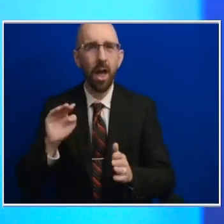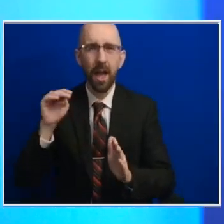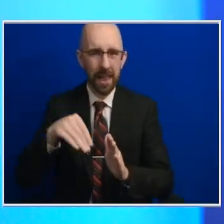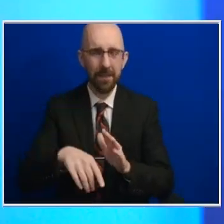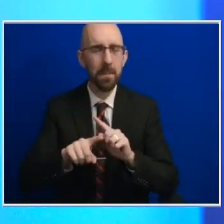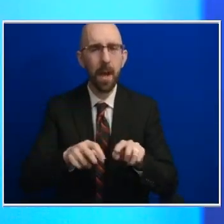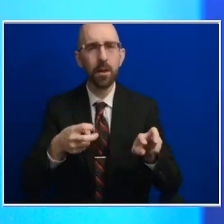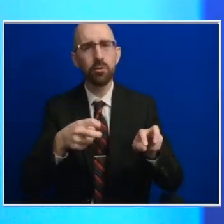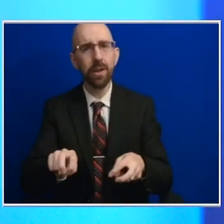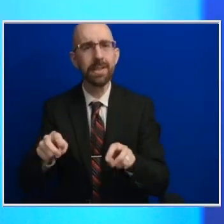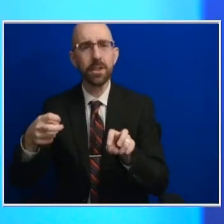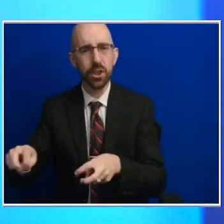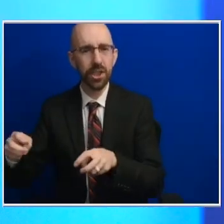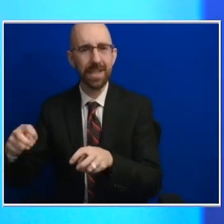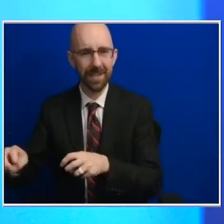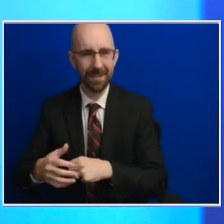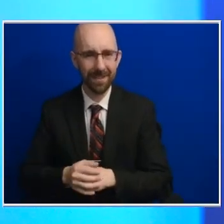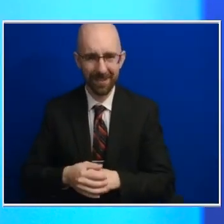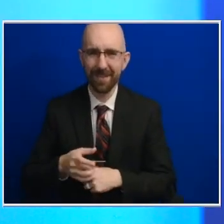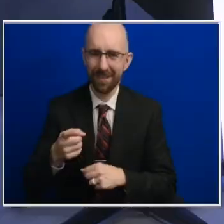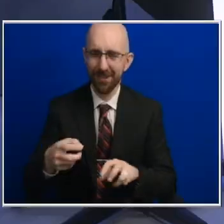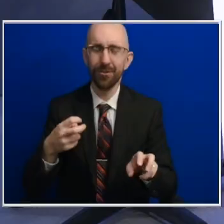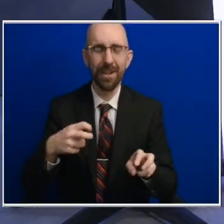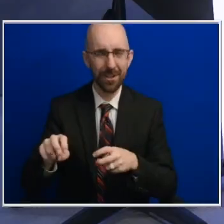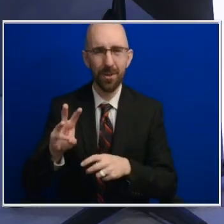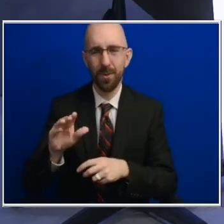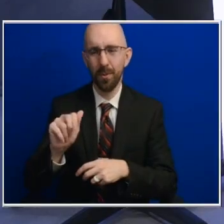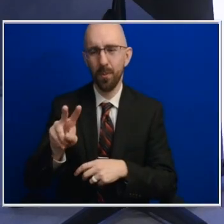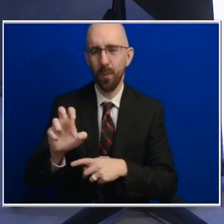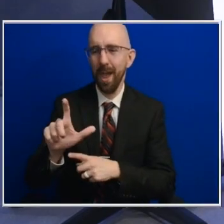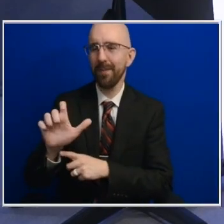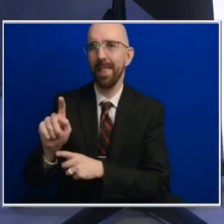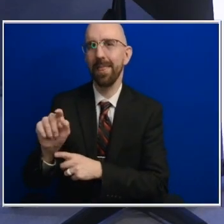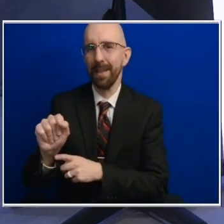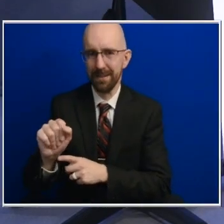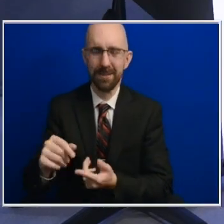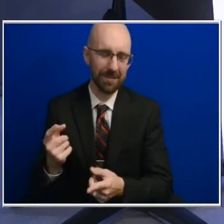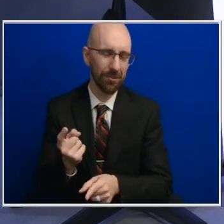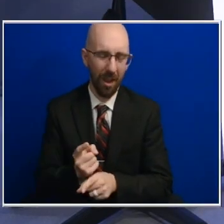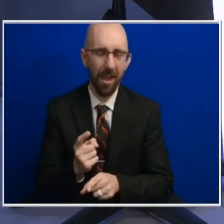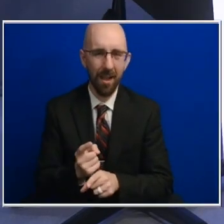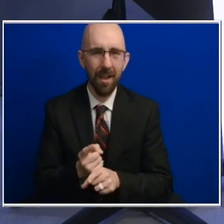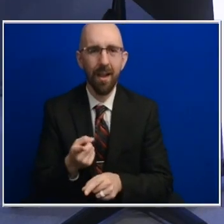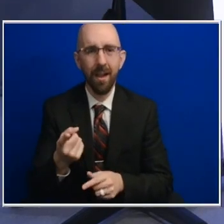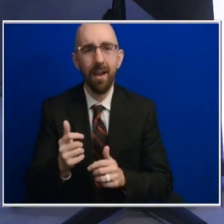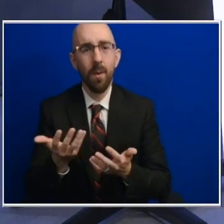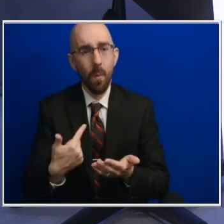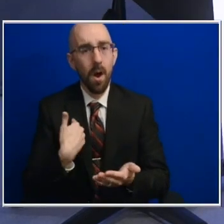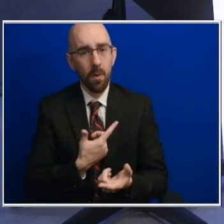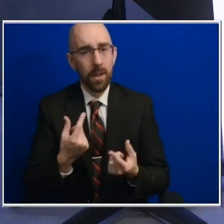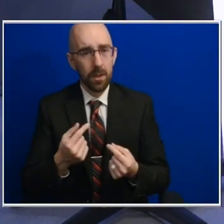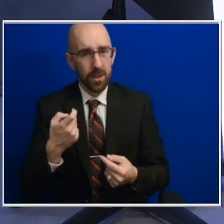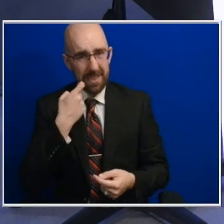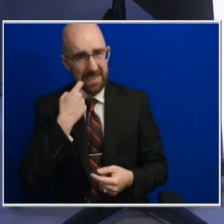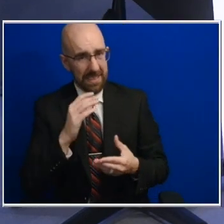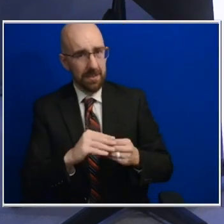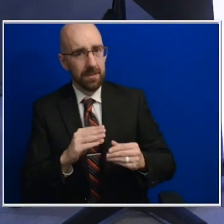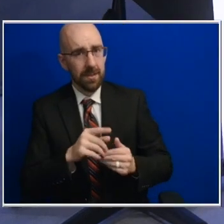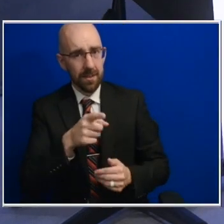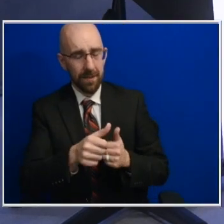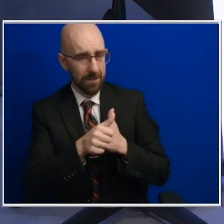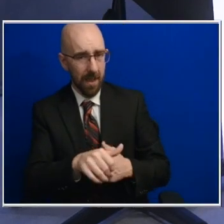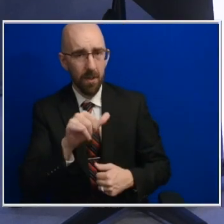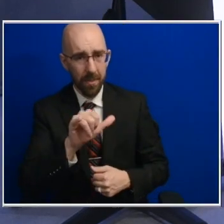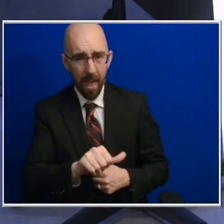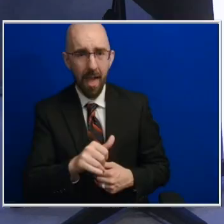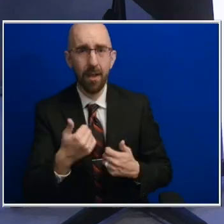points. Wavelets, here we go. There you go, wavelets. And so what can we do? Just as Dr. Wilkins just said, we try to approach it in the best